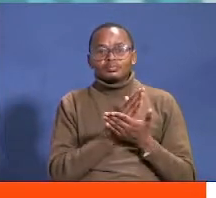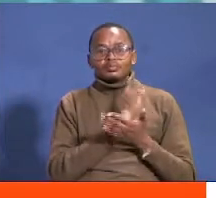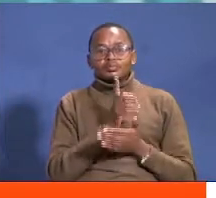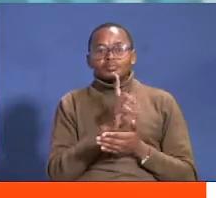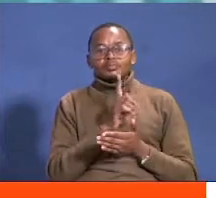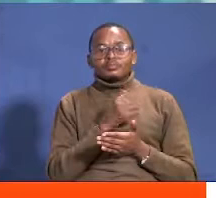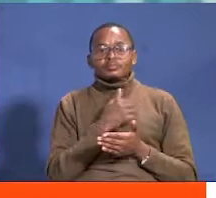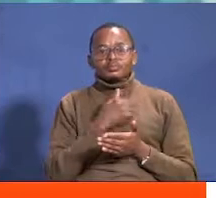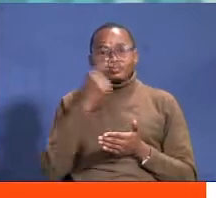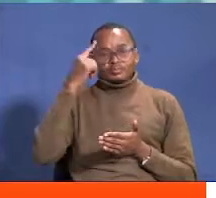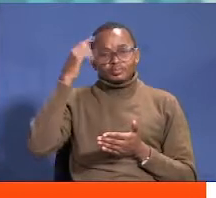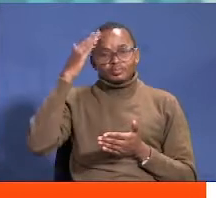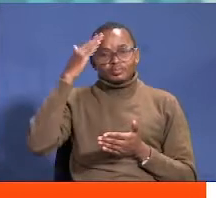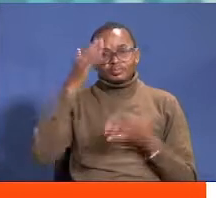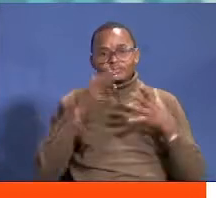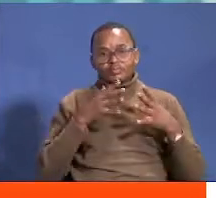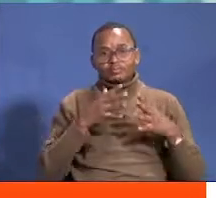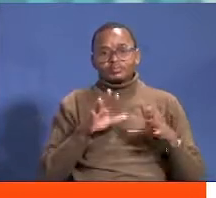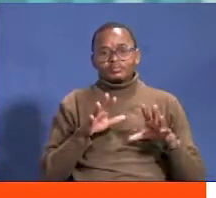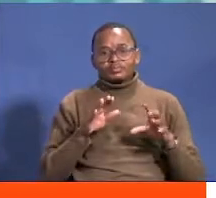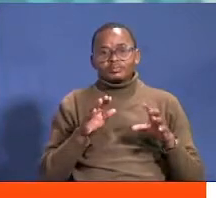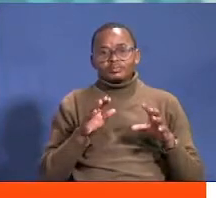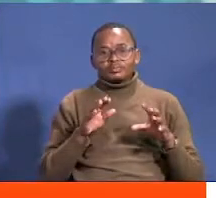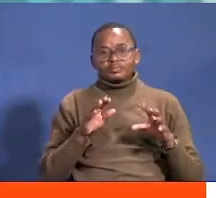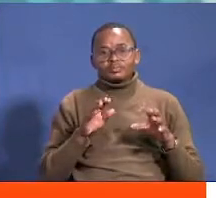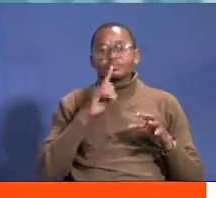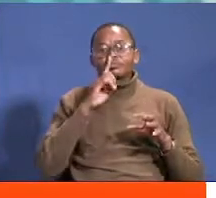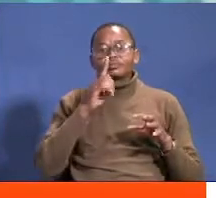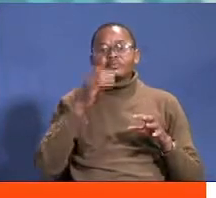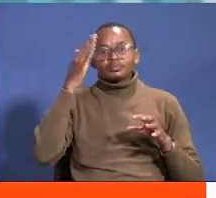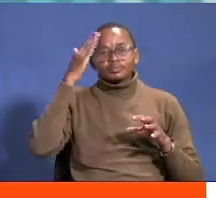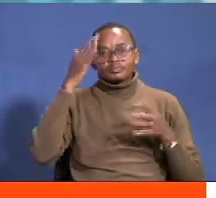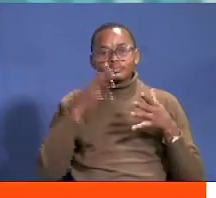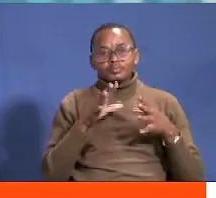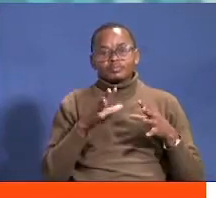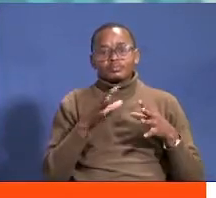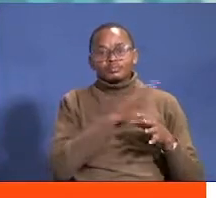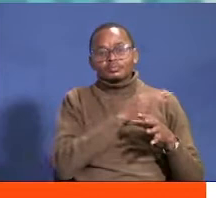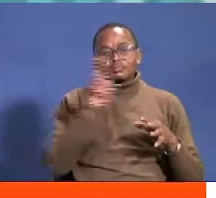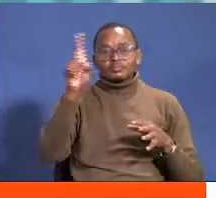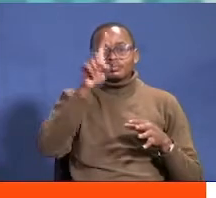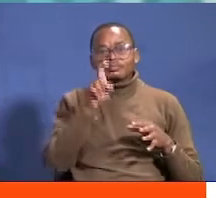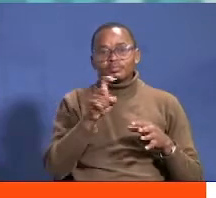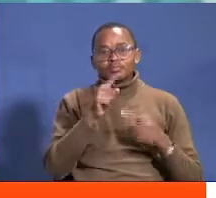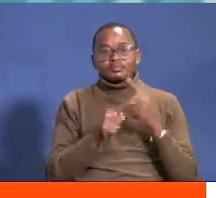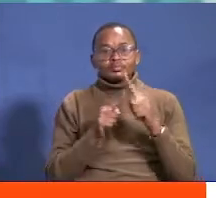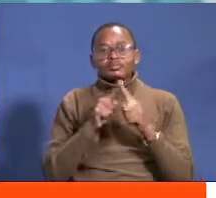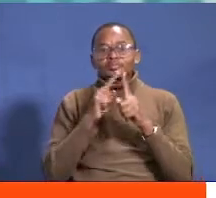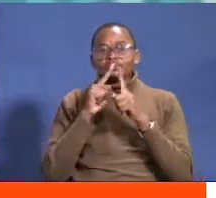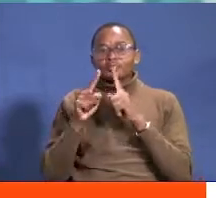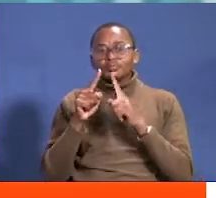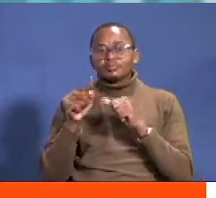anyhow. Those things, they send a lot of messages. You understand? They send messages to people. Yeah. And therefore, when we talk